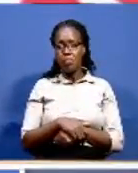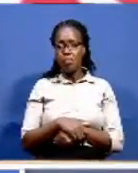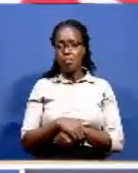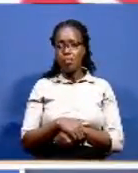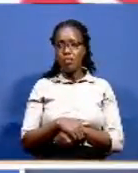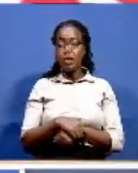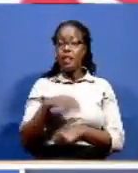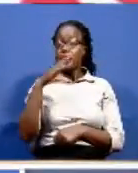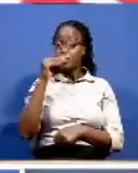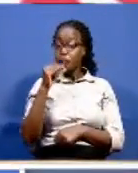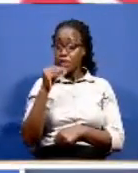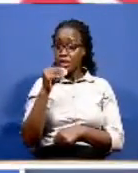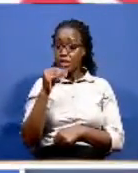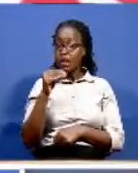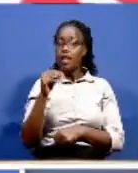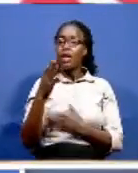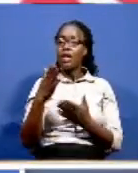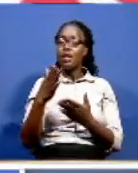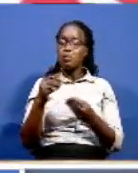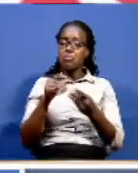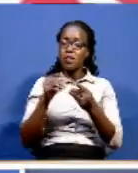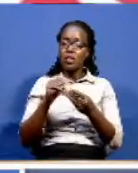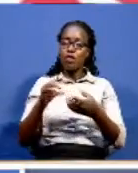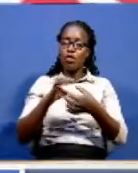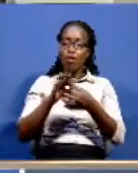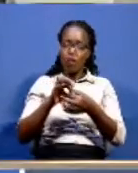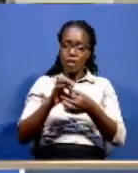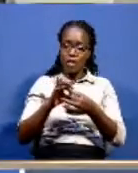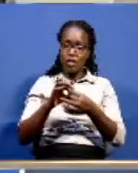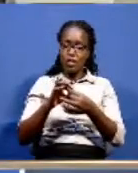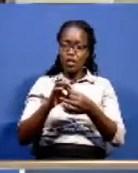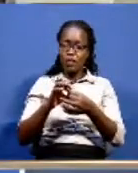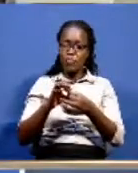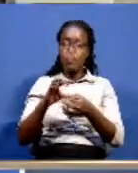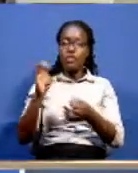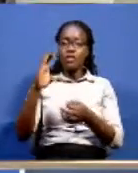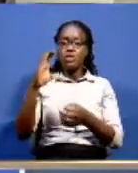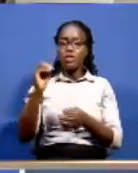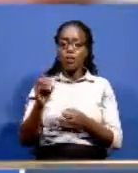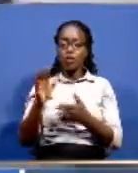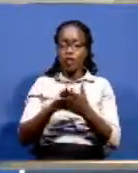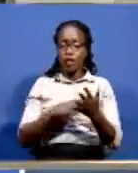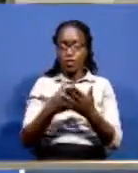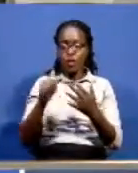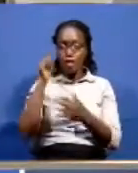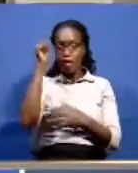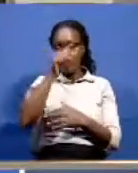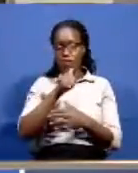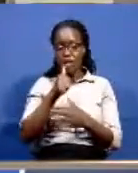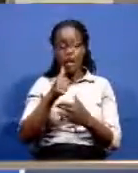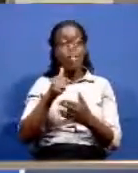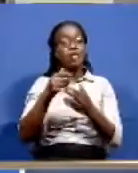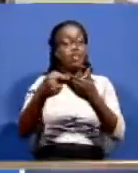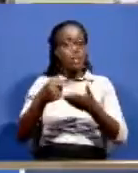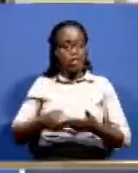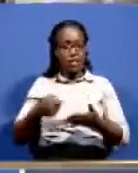Speaking during a webinar organized by Eco Network Africa to discuss the importance of implementing the recommendations of the Common